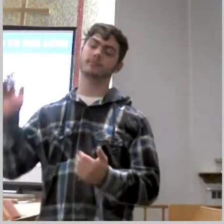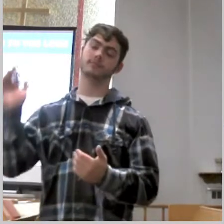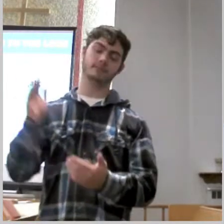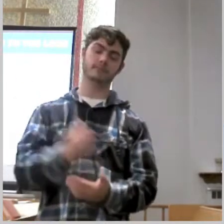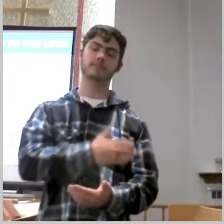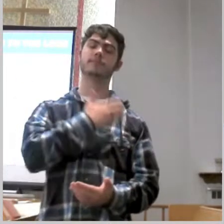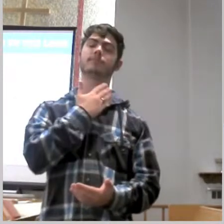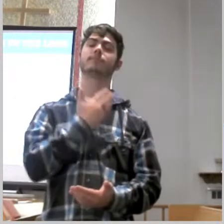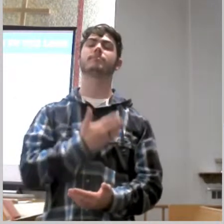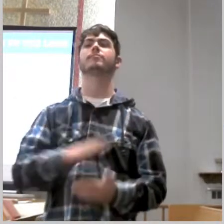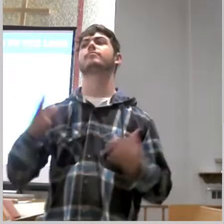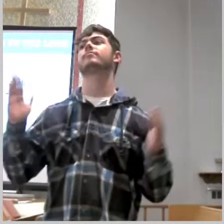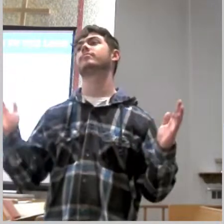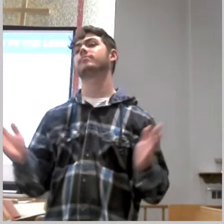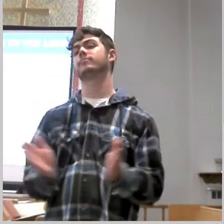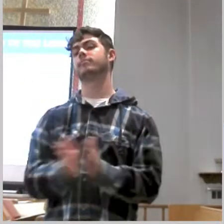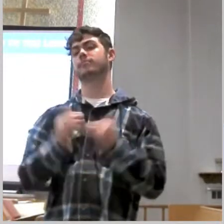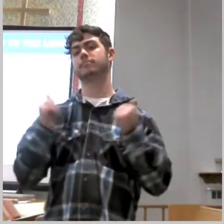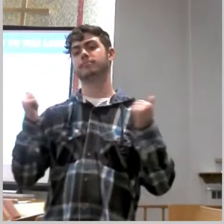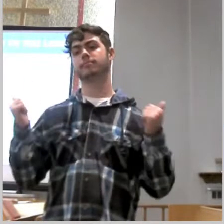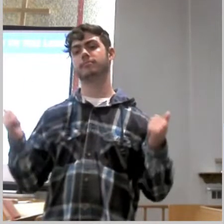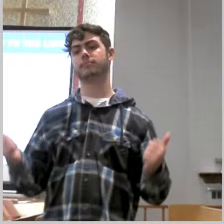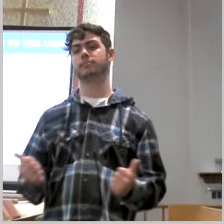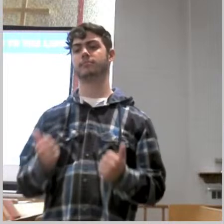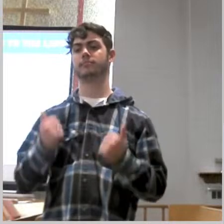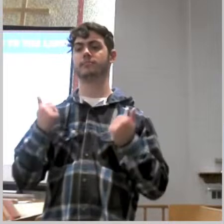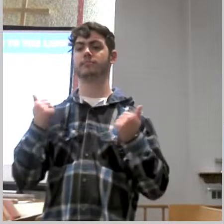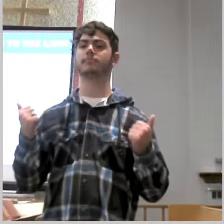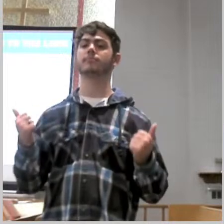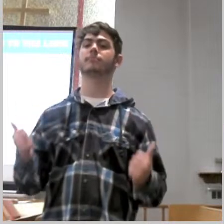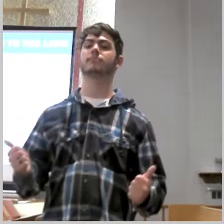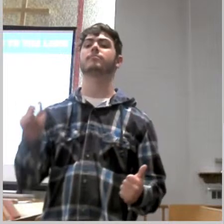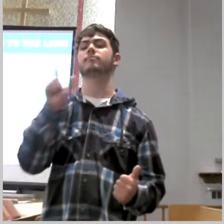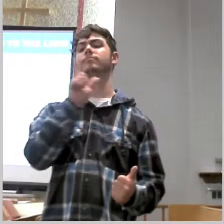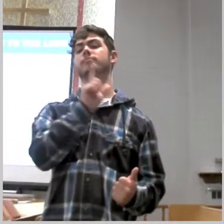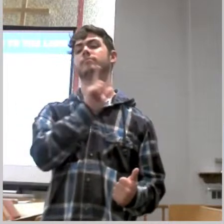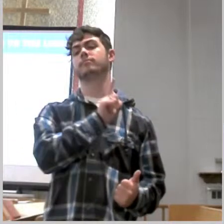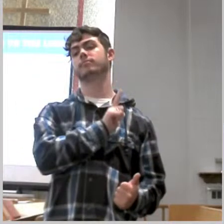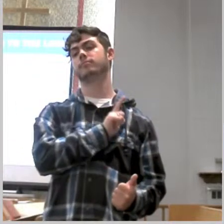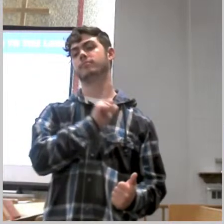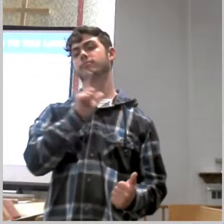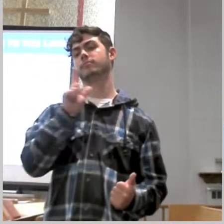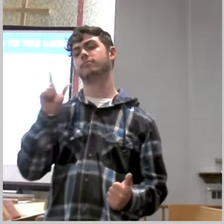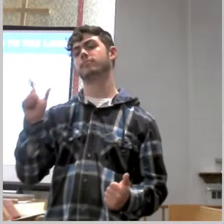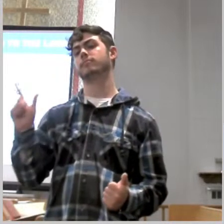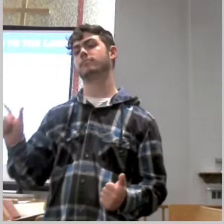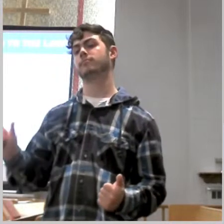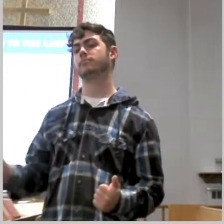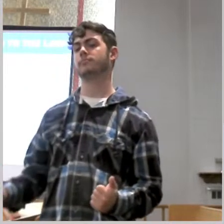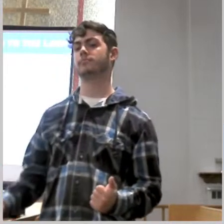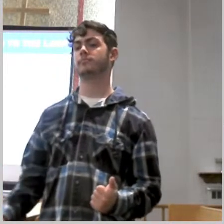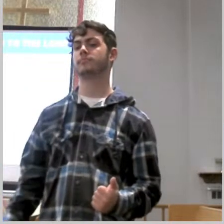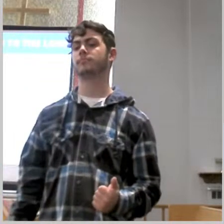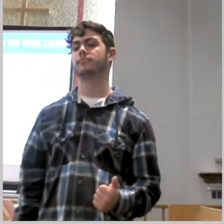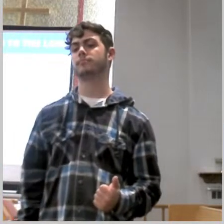hallelujah, sing hallelujah to the Lord.